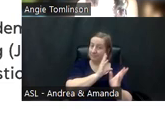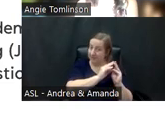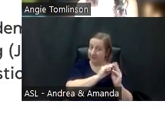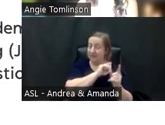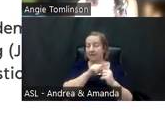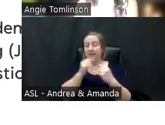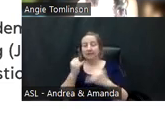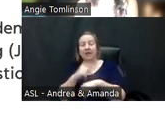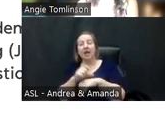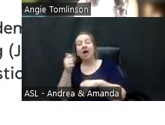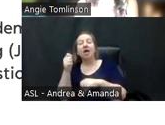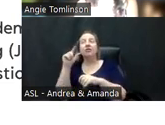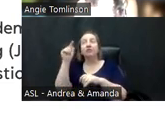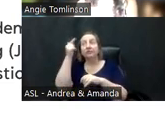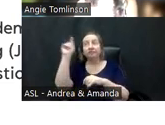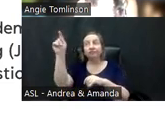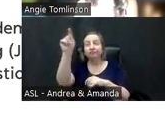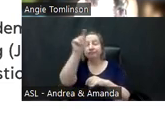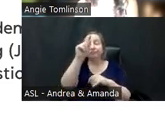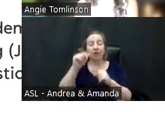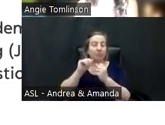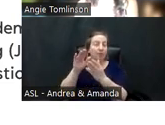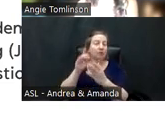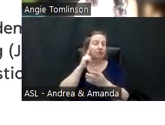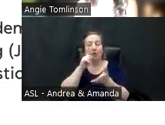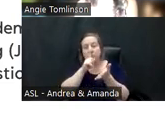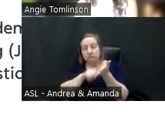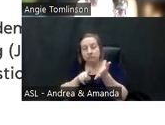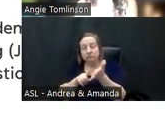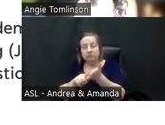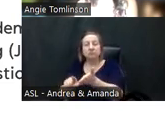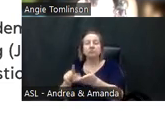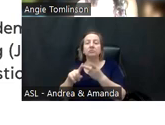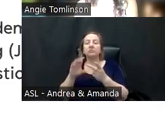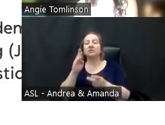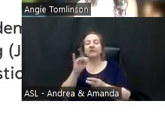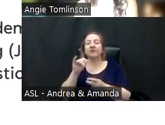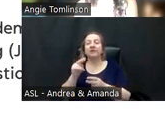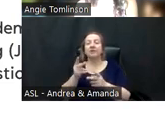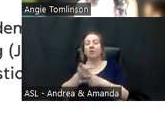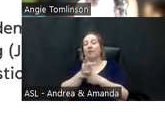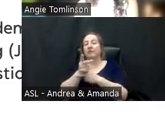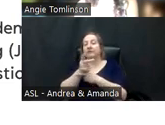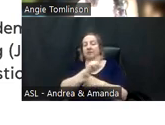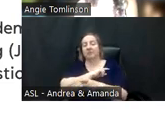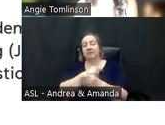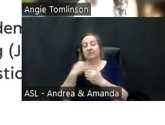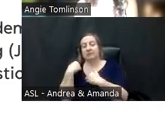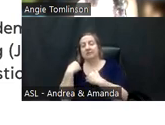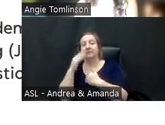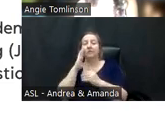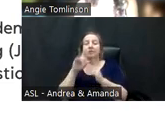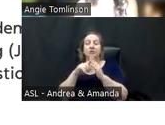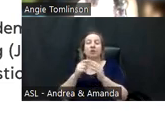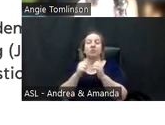jurisdictions' approach to administrative investigations, civilian oversight, and police accountability. It will start with